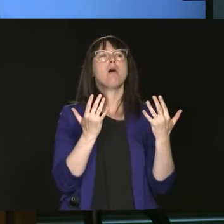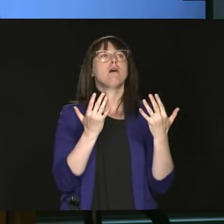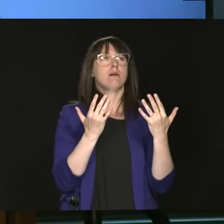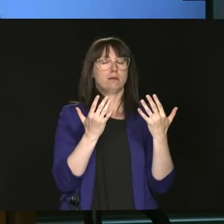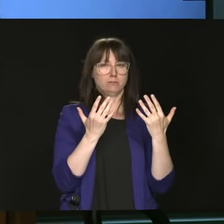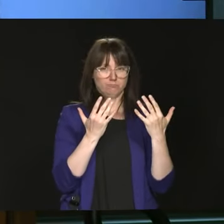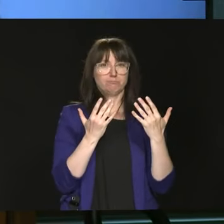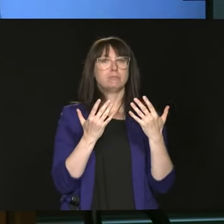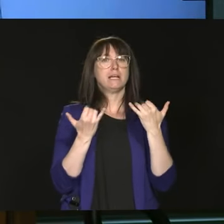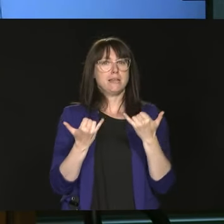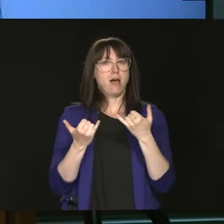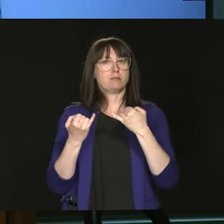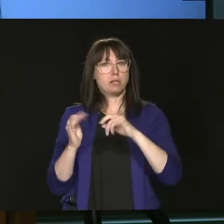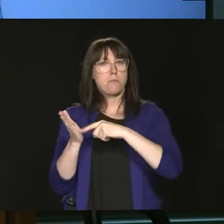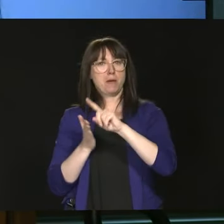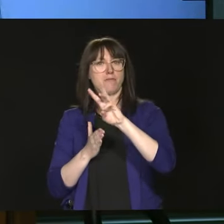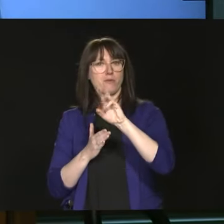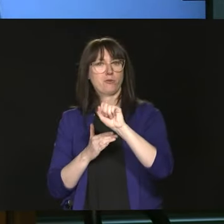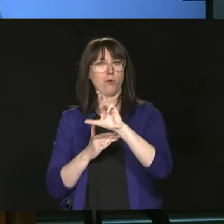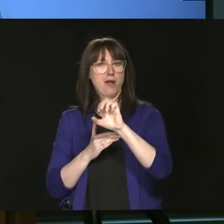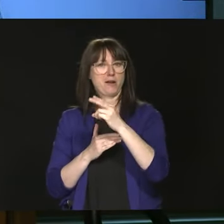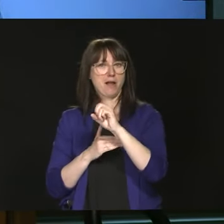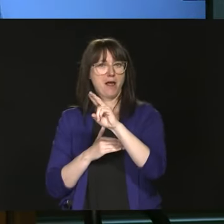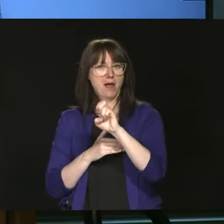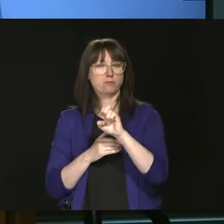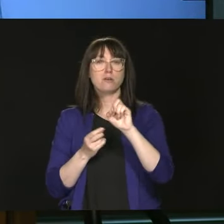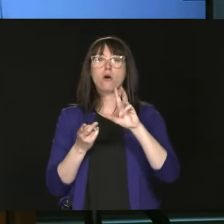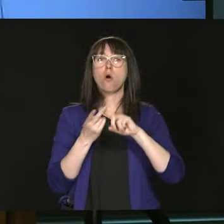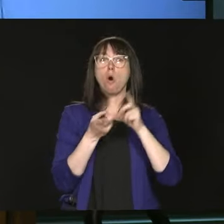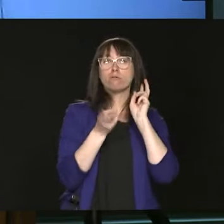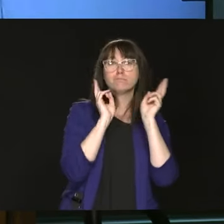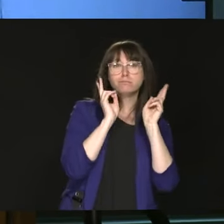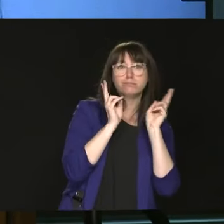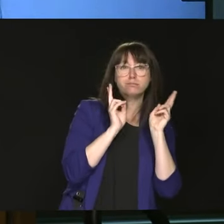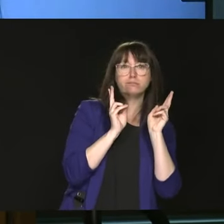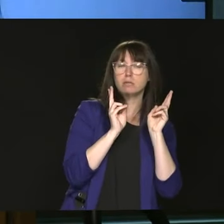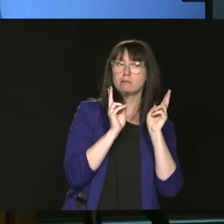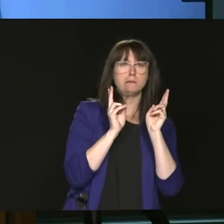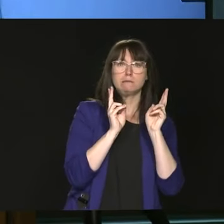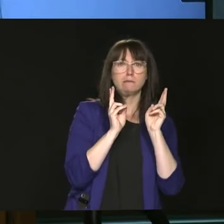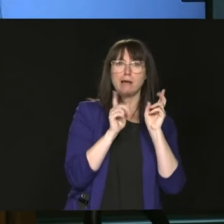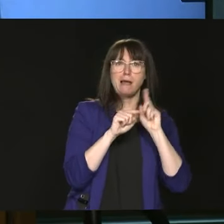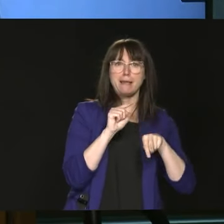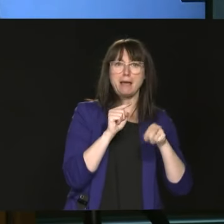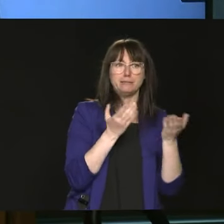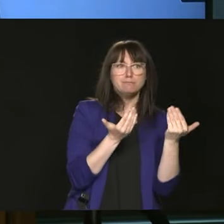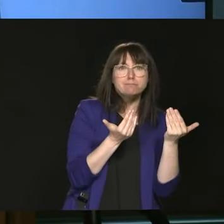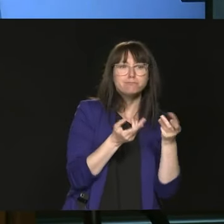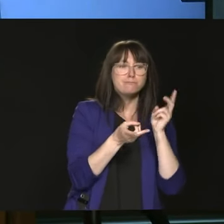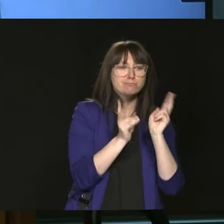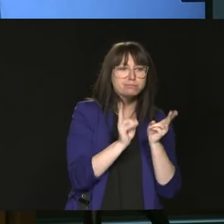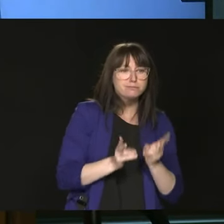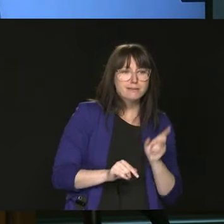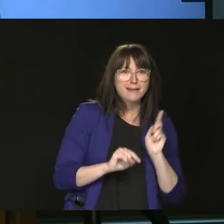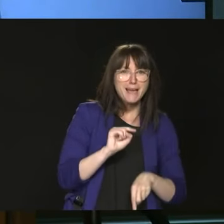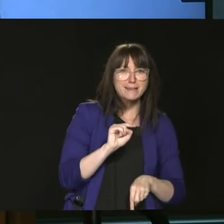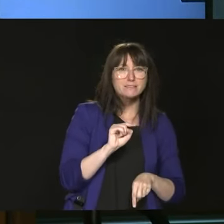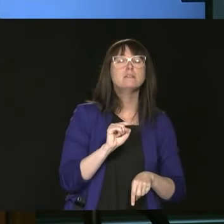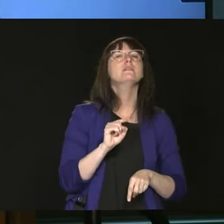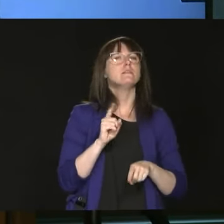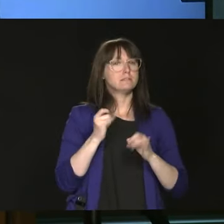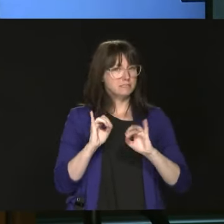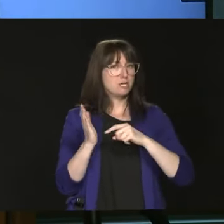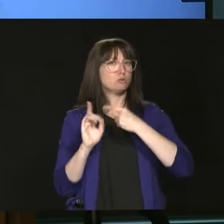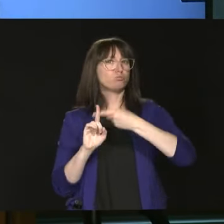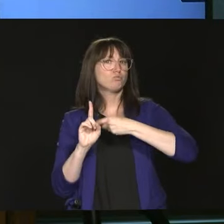that self-employed beauty salon owner who can't take on clients right now, that she's going to be able to keep up with her rent until it's safe to open